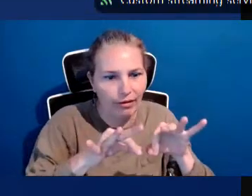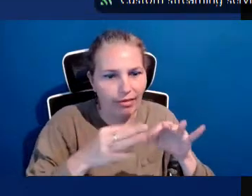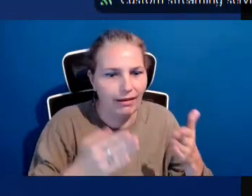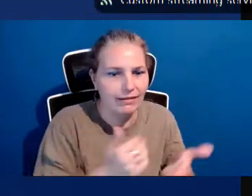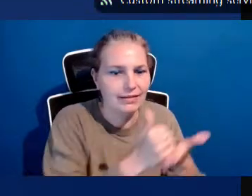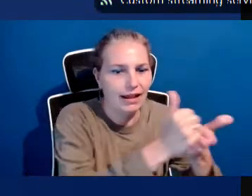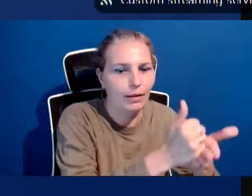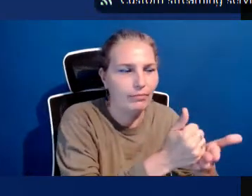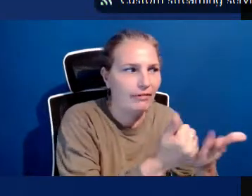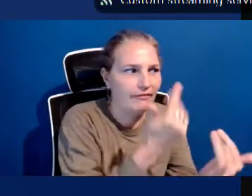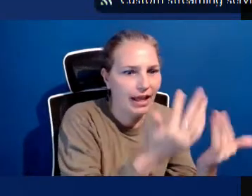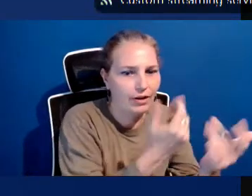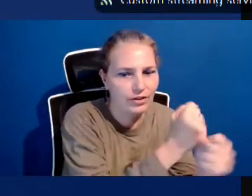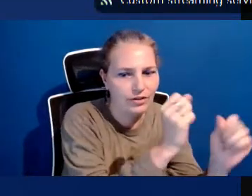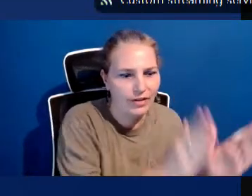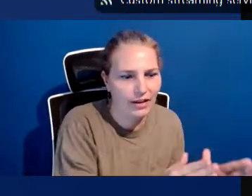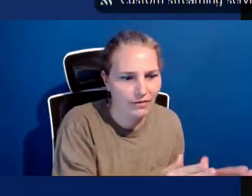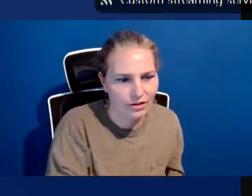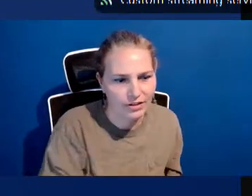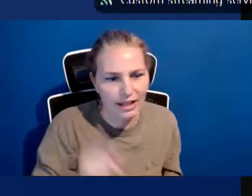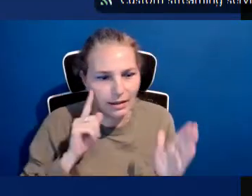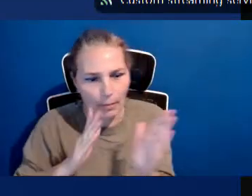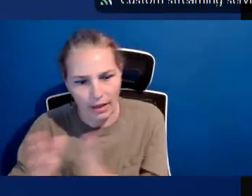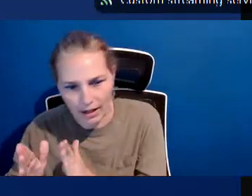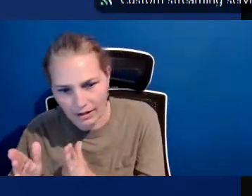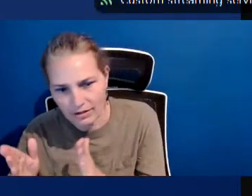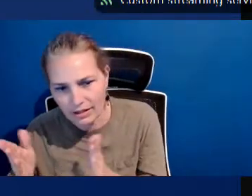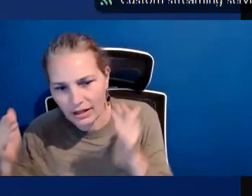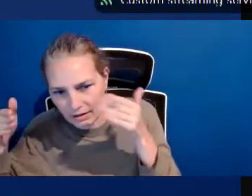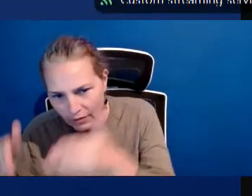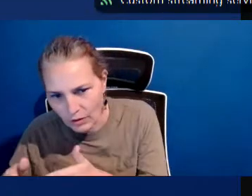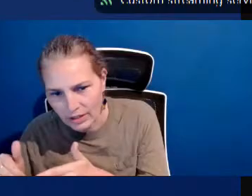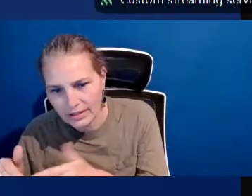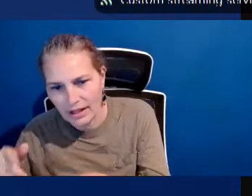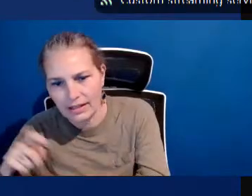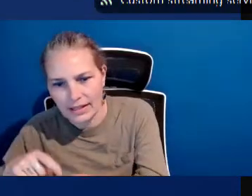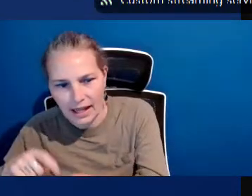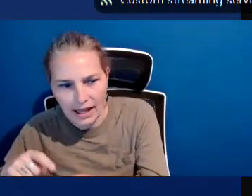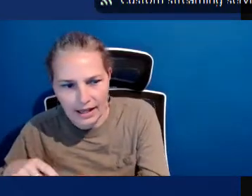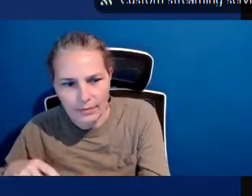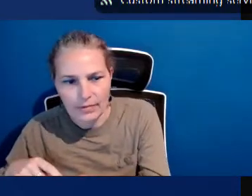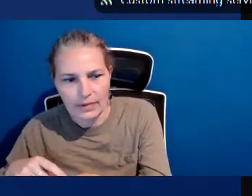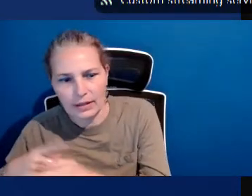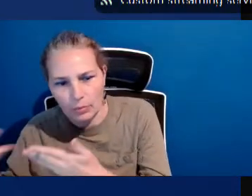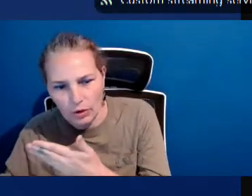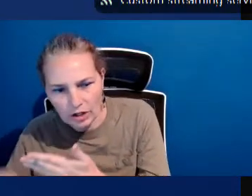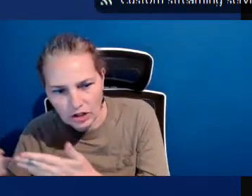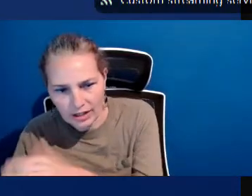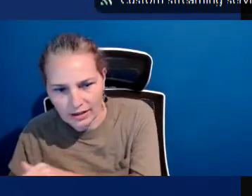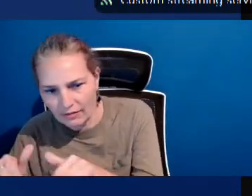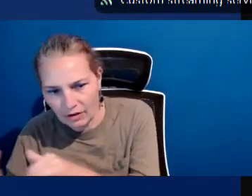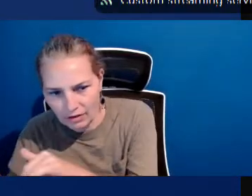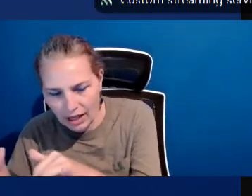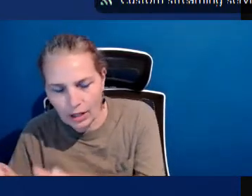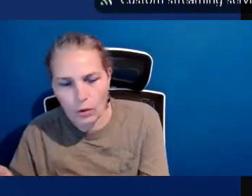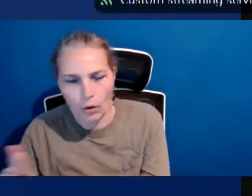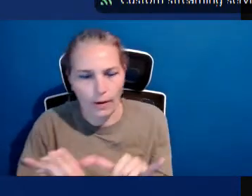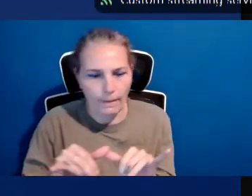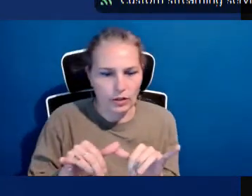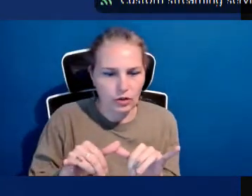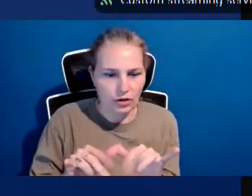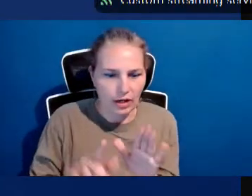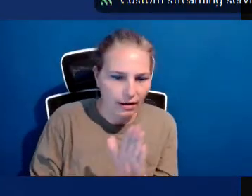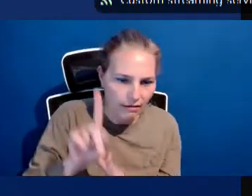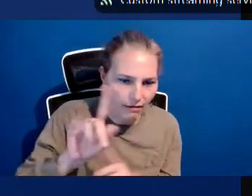for like, or measuring the height, measuring the setbacks. And so the AI tool will now start doing that